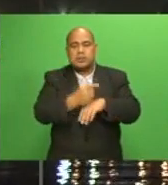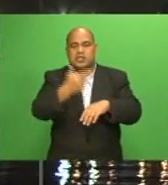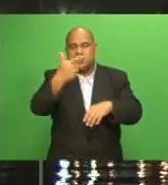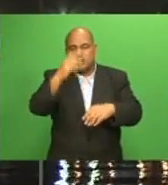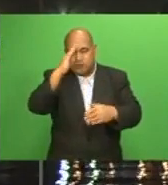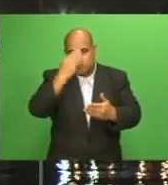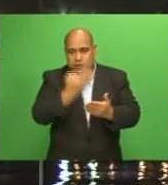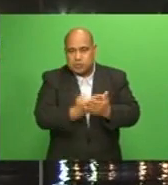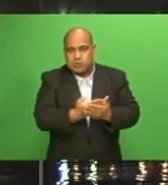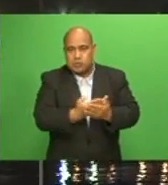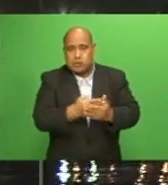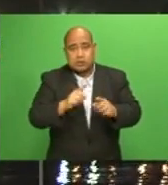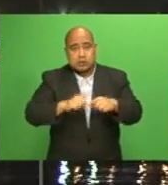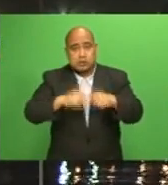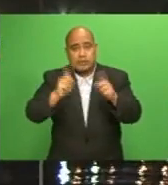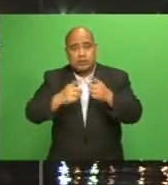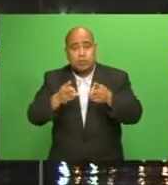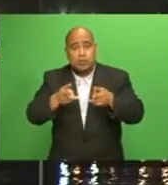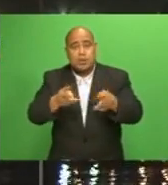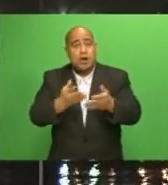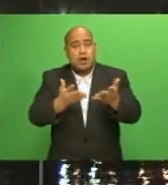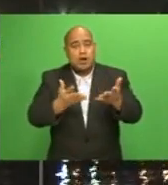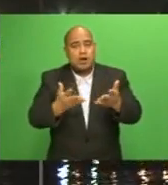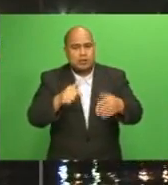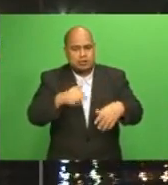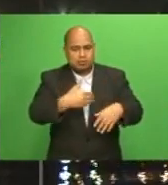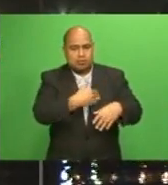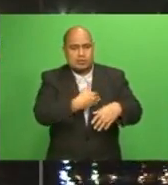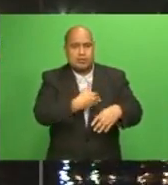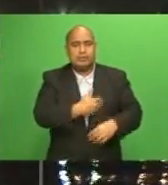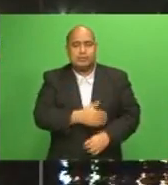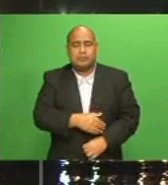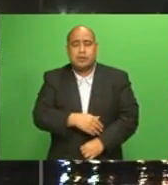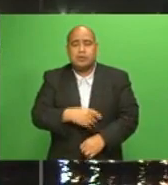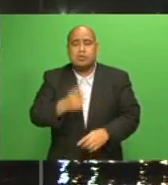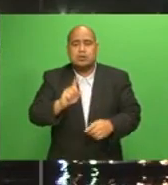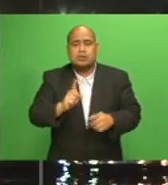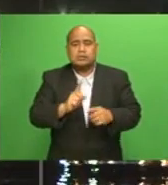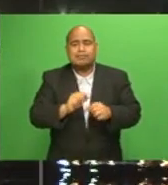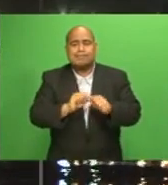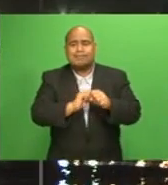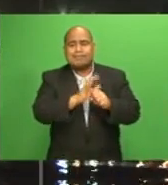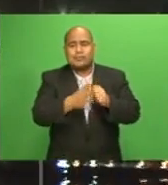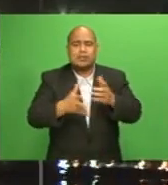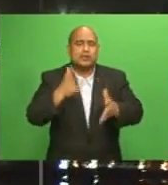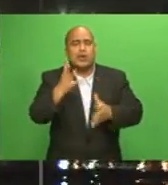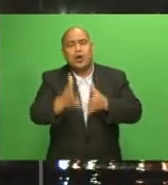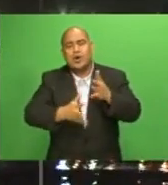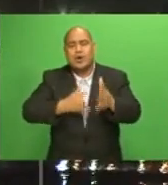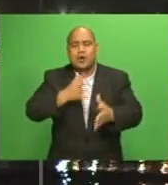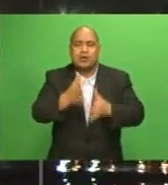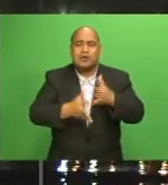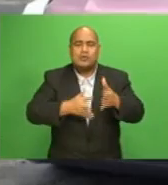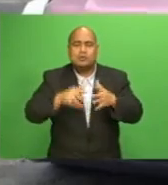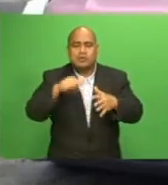of engaging students was witnessed this morning through a fun drive storytelling initiative. Chosaina Nunga